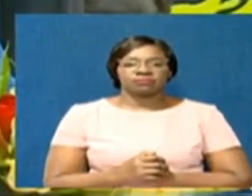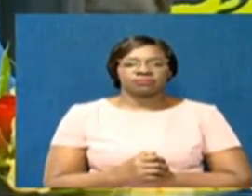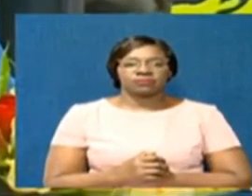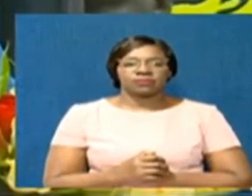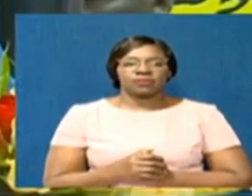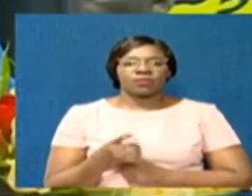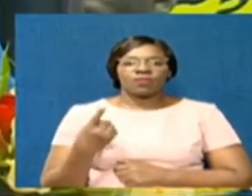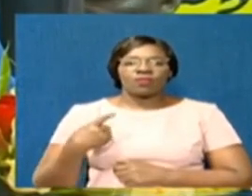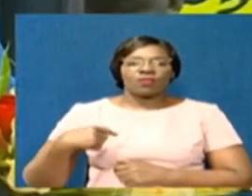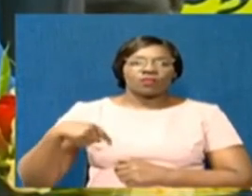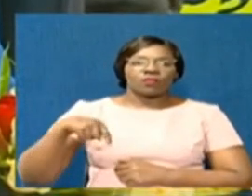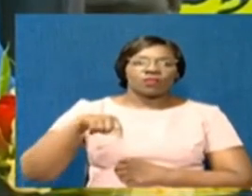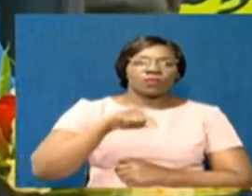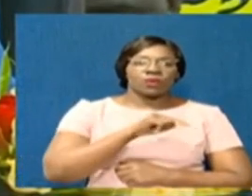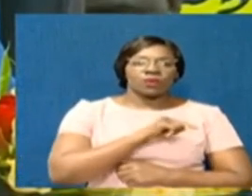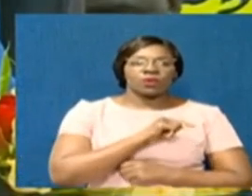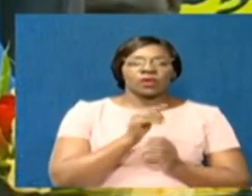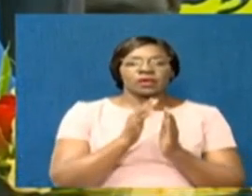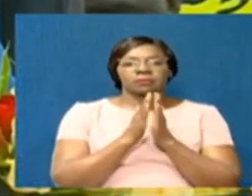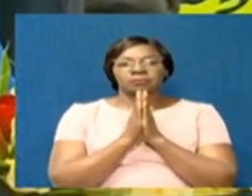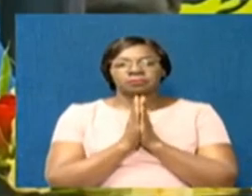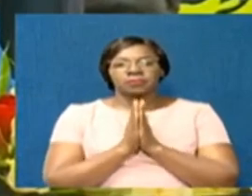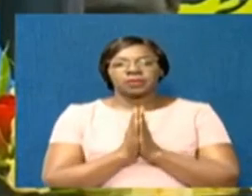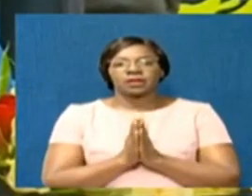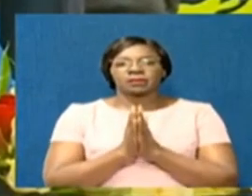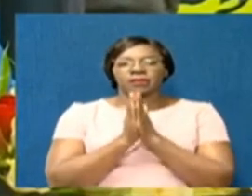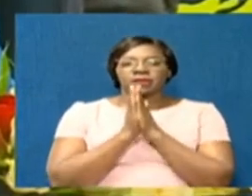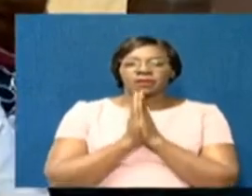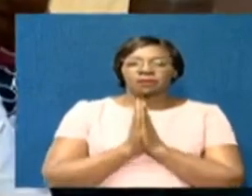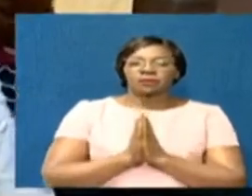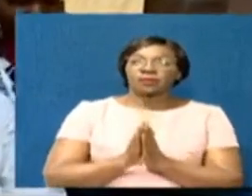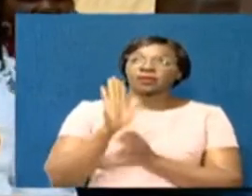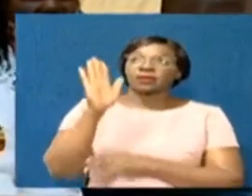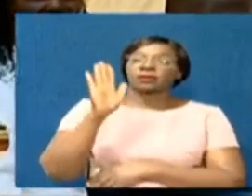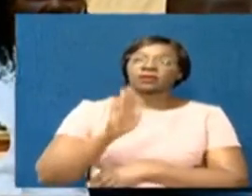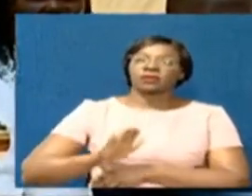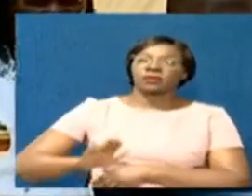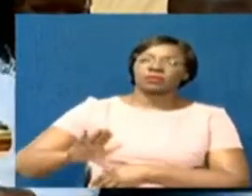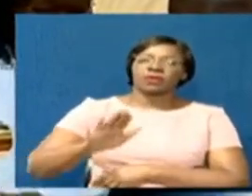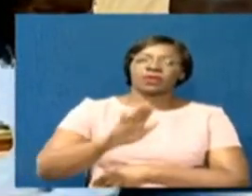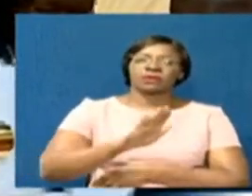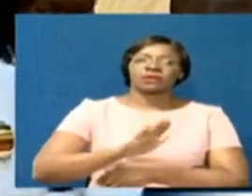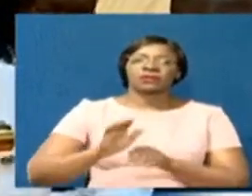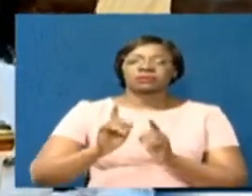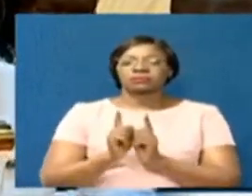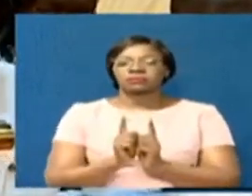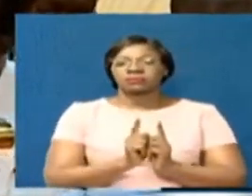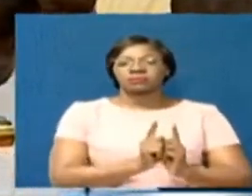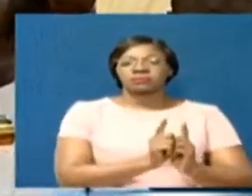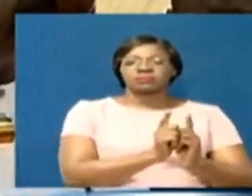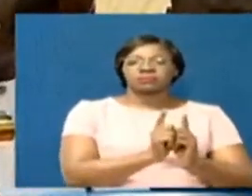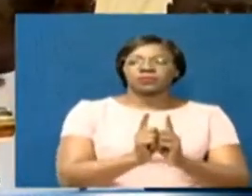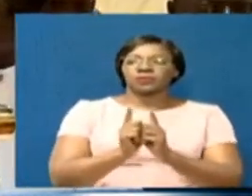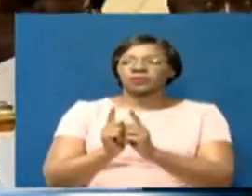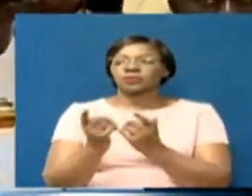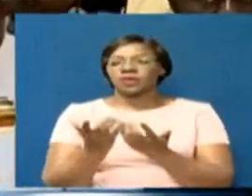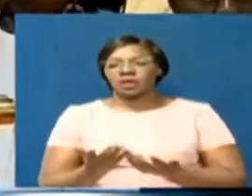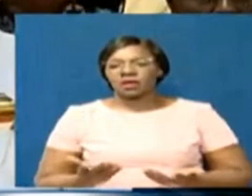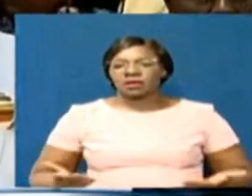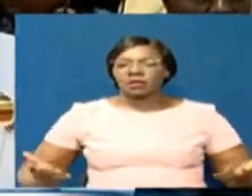Tunaomba uwepo wako wende nasi. Ewe Ewe